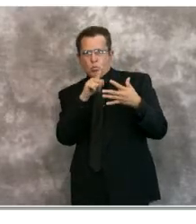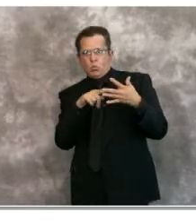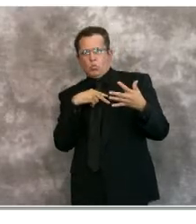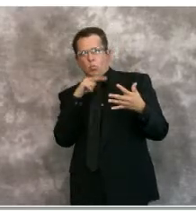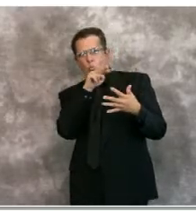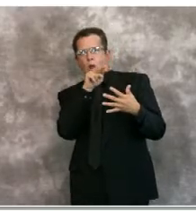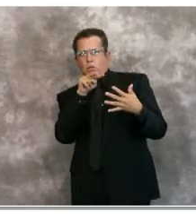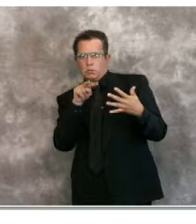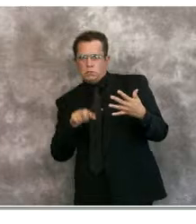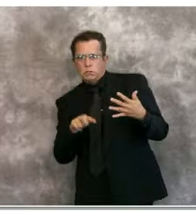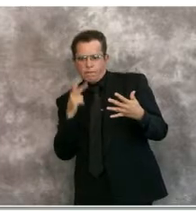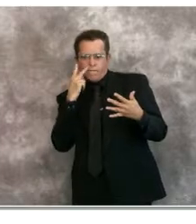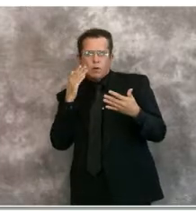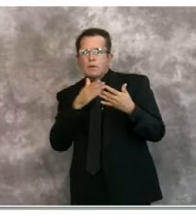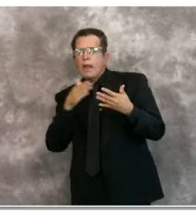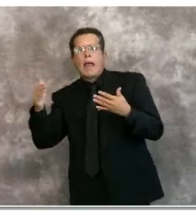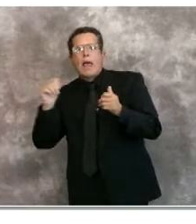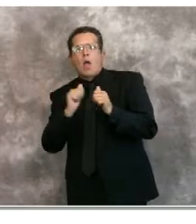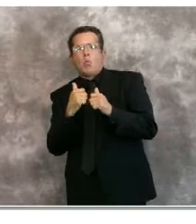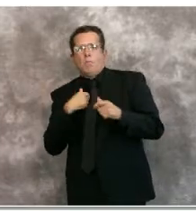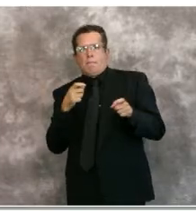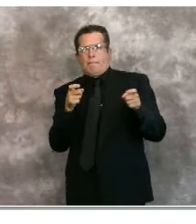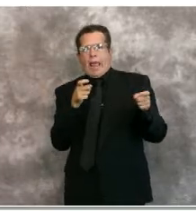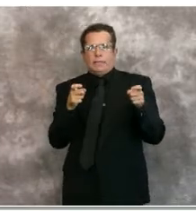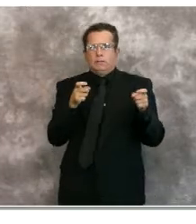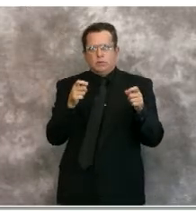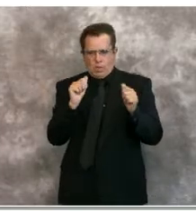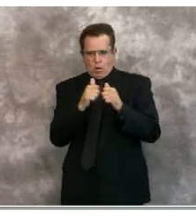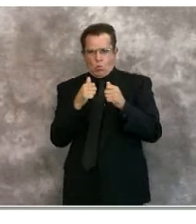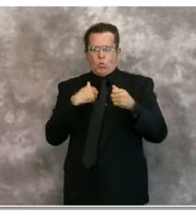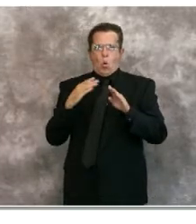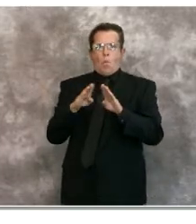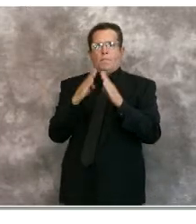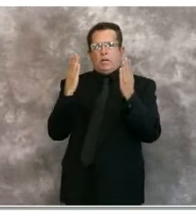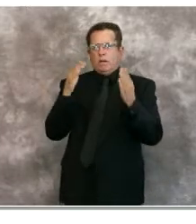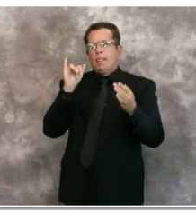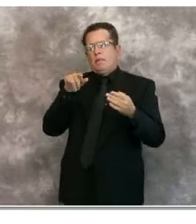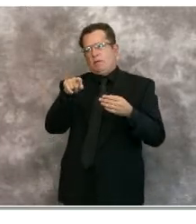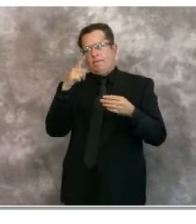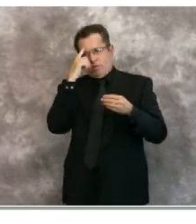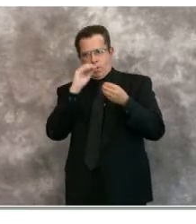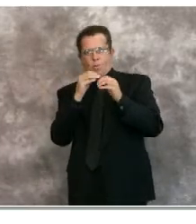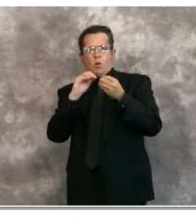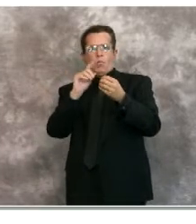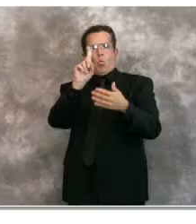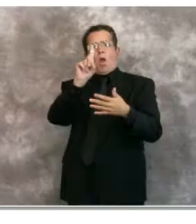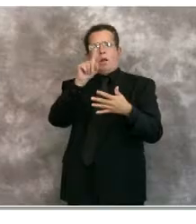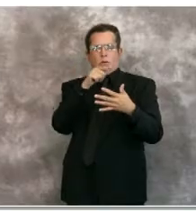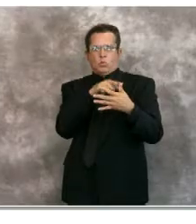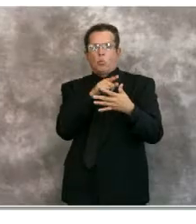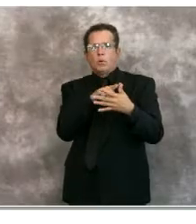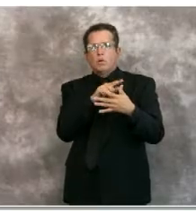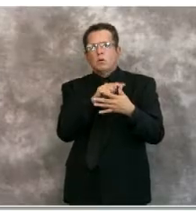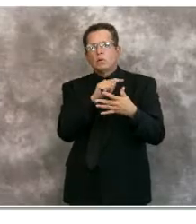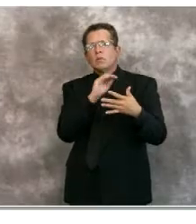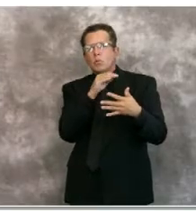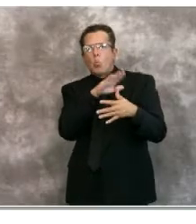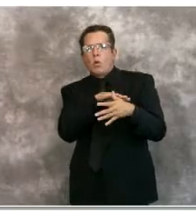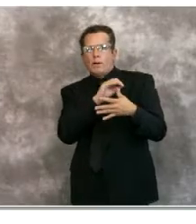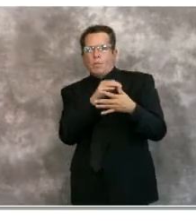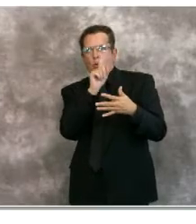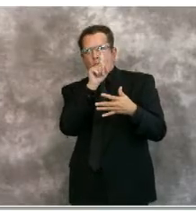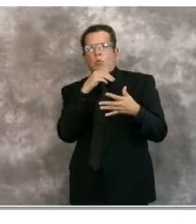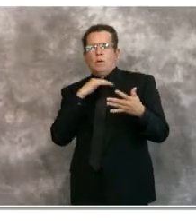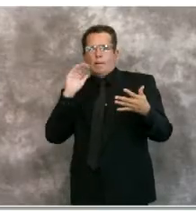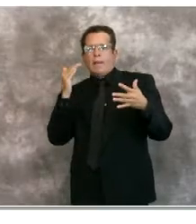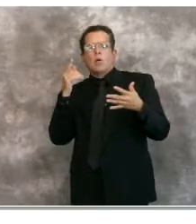how we will manage reopening, this supports trigger number 1, which is comparing the